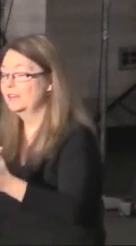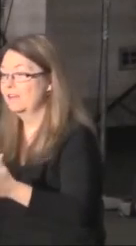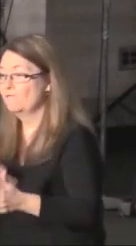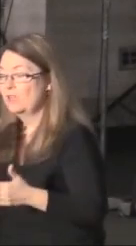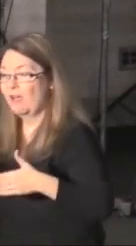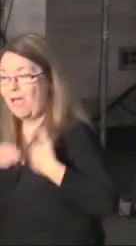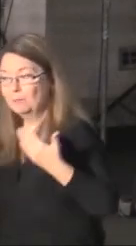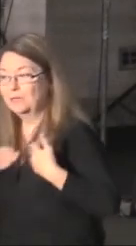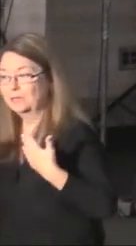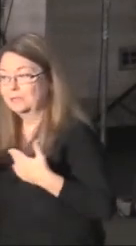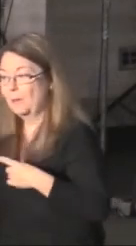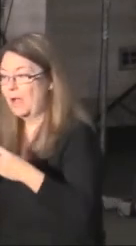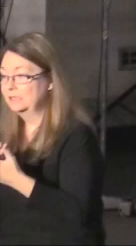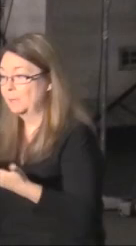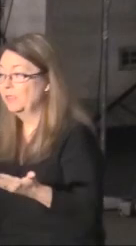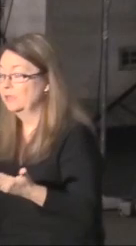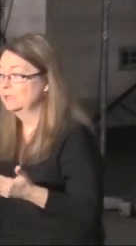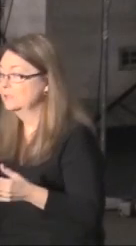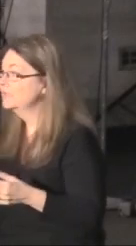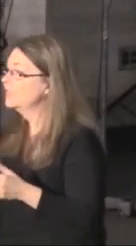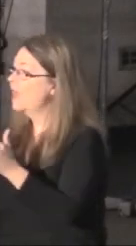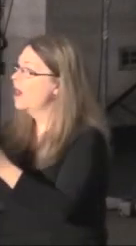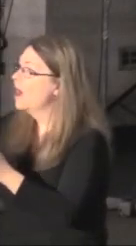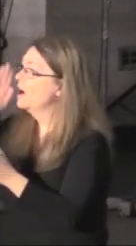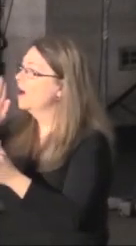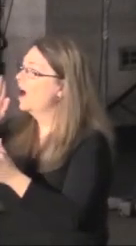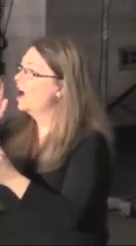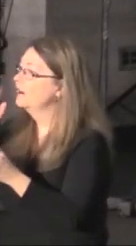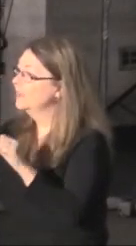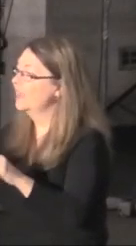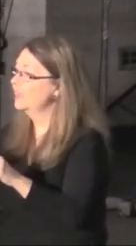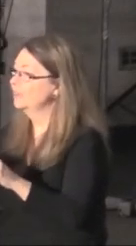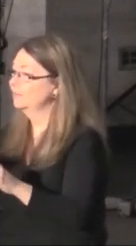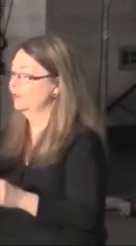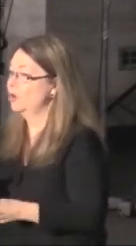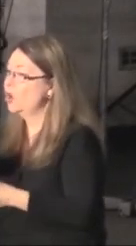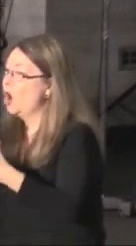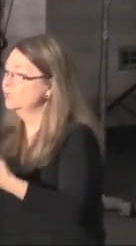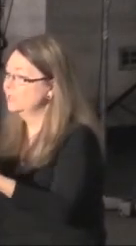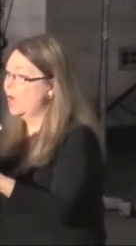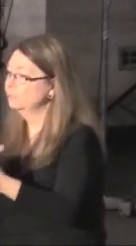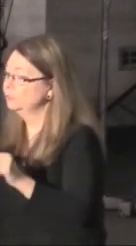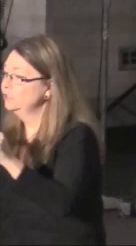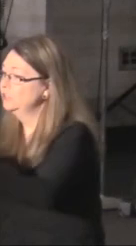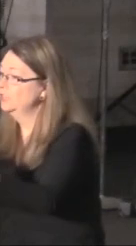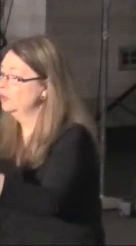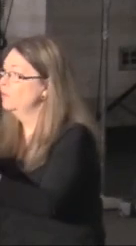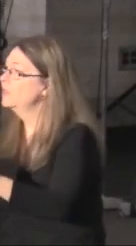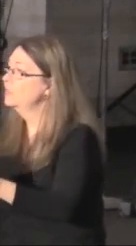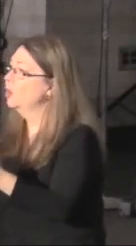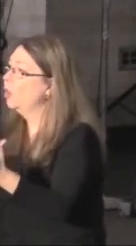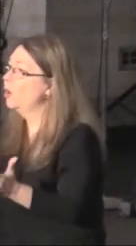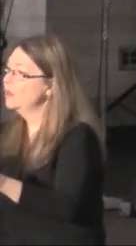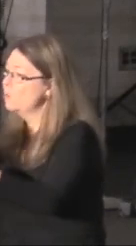have joy about something. Find a way to look at how God can take the advancement of the gospel and use it for his glory and his work and his